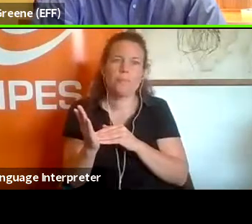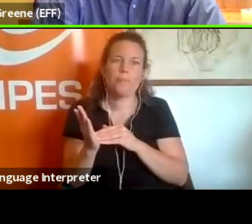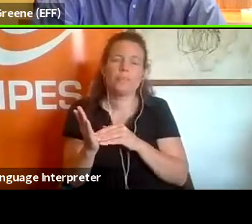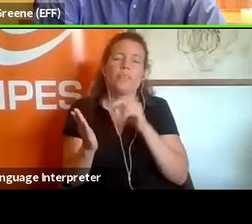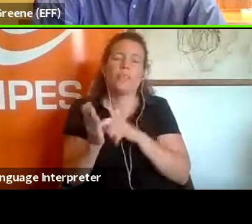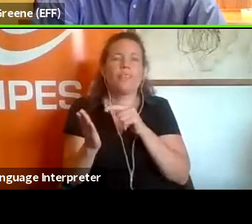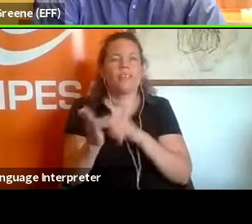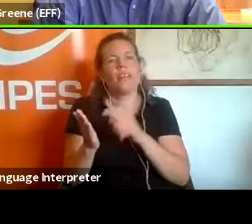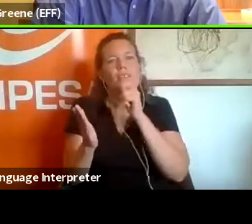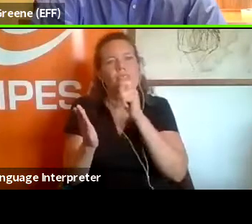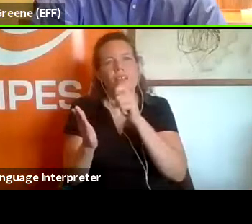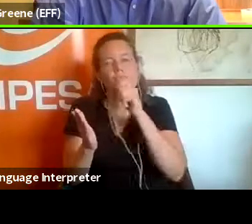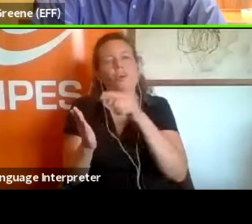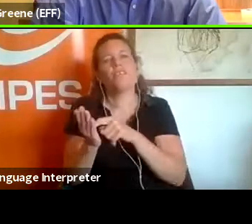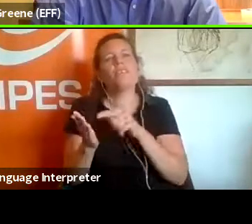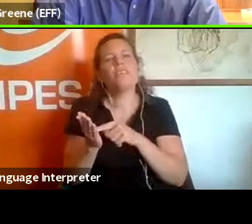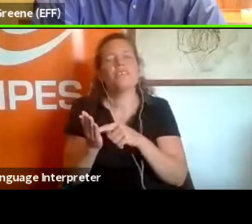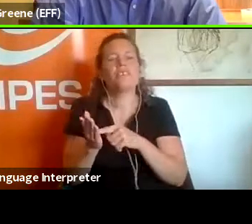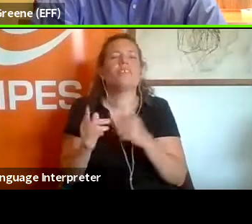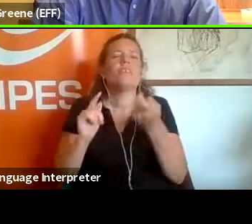is in draft form right now. We've